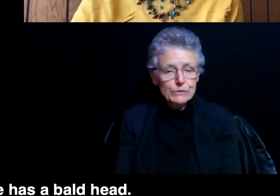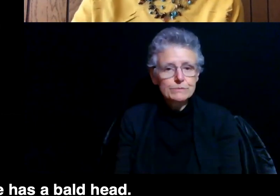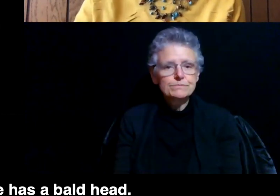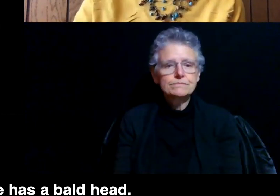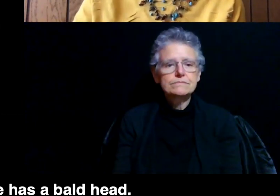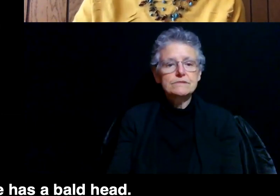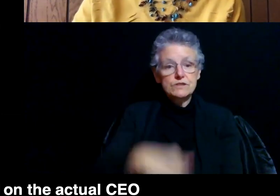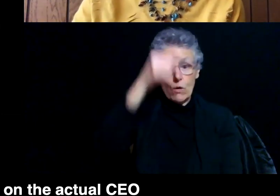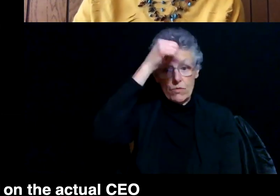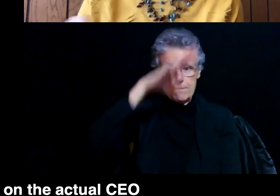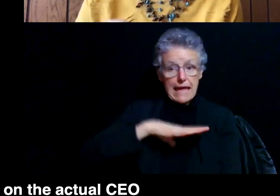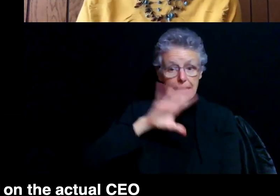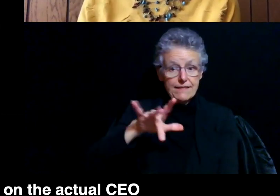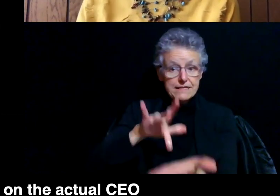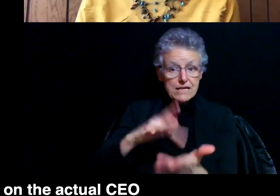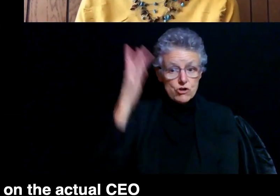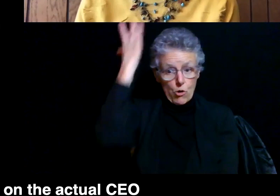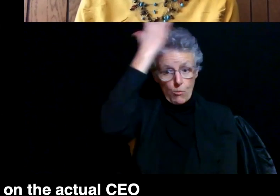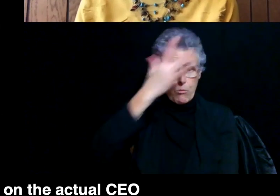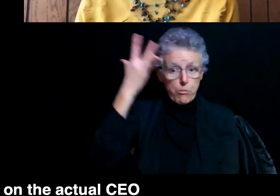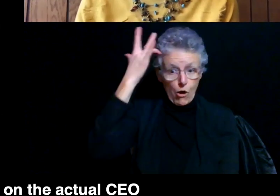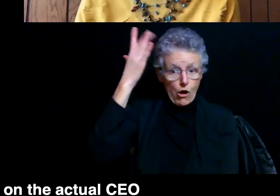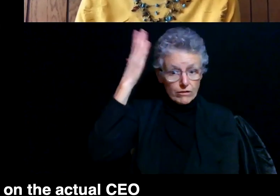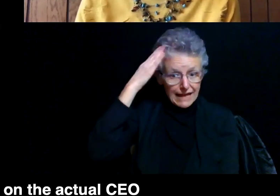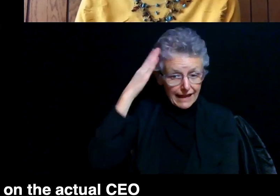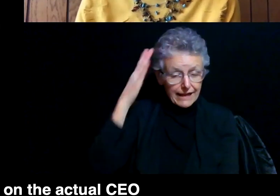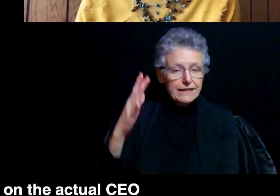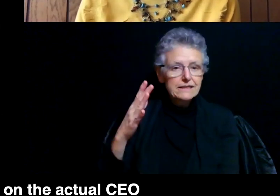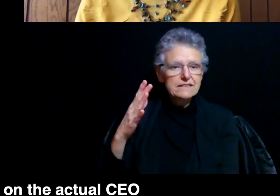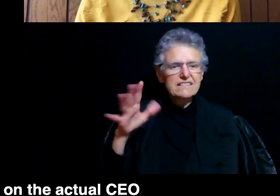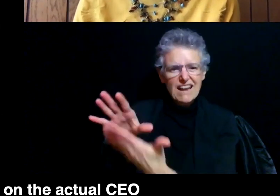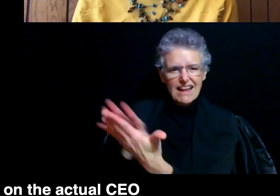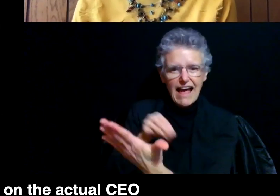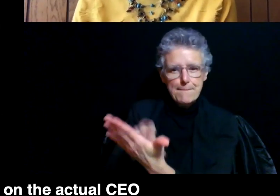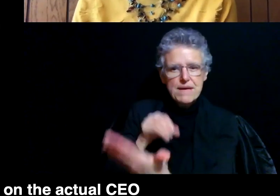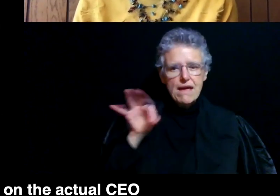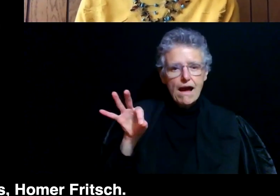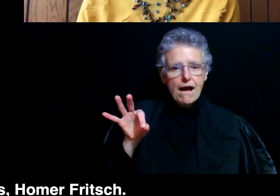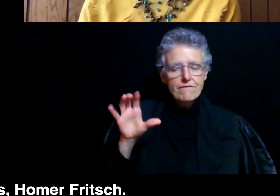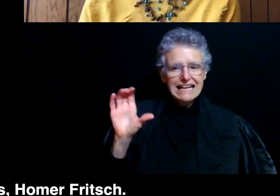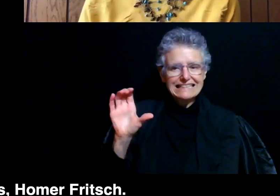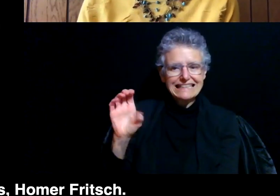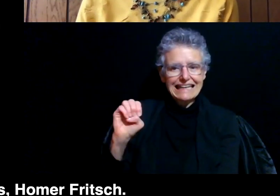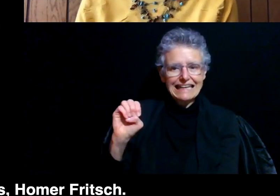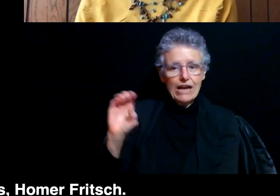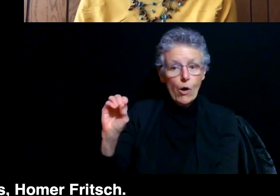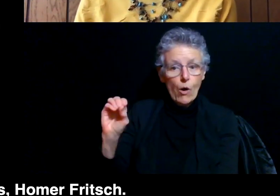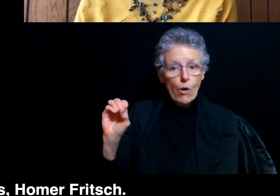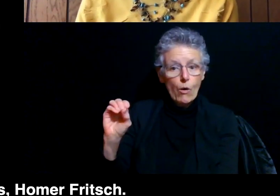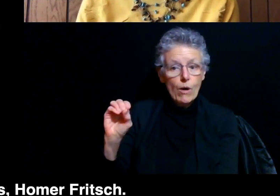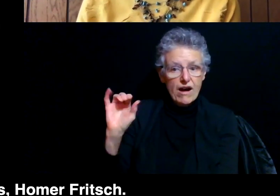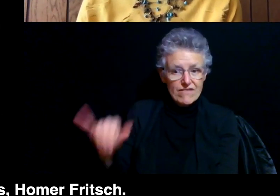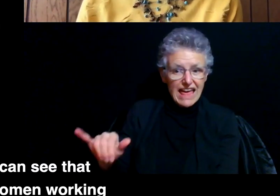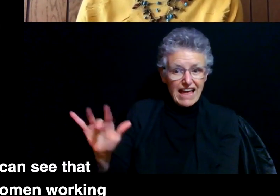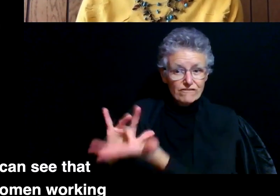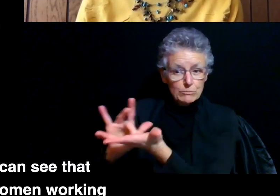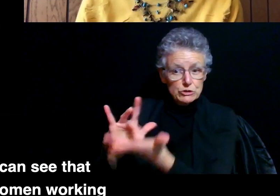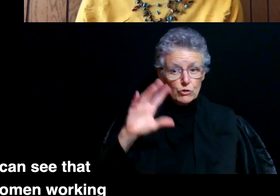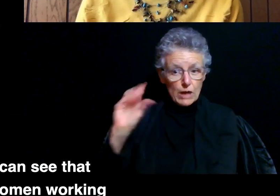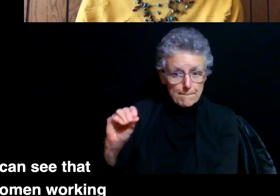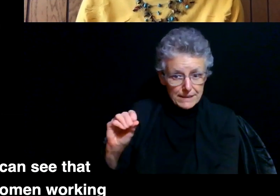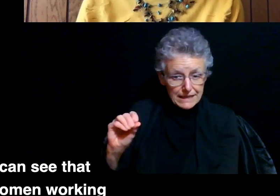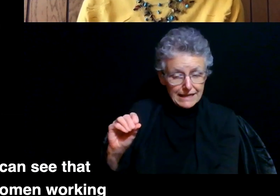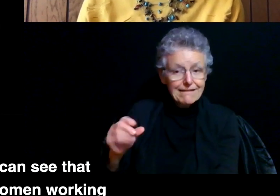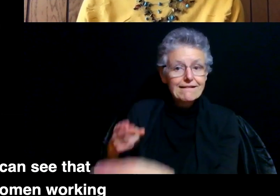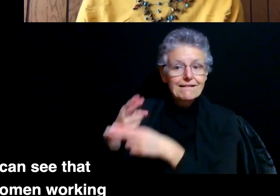see he's a bald head. This was based on the actual New slide shows a photo of Fritsch, CEO of Parke Davis, Homer Fritsch. And you can